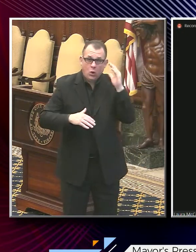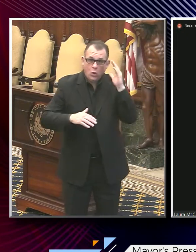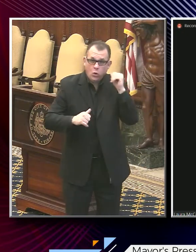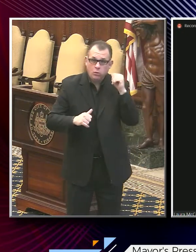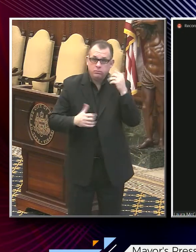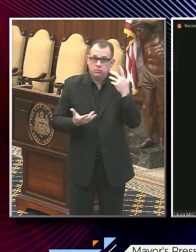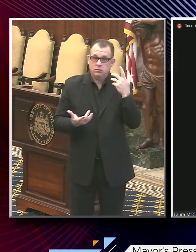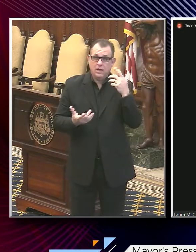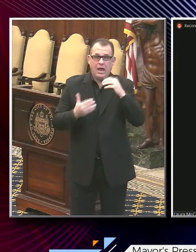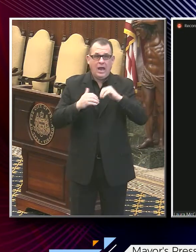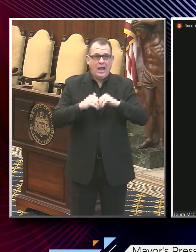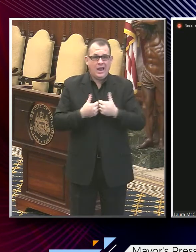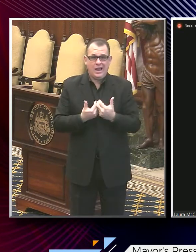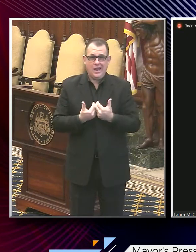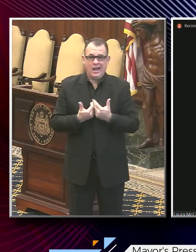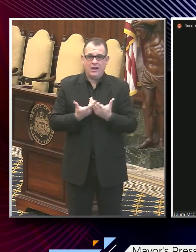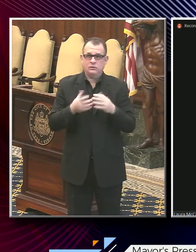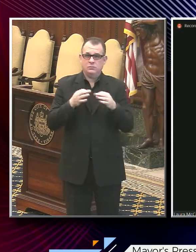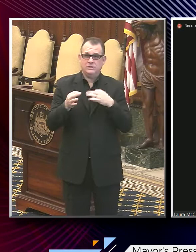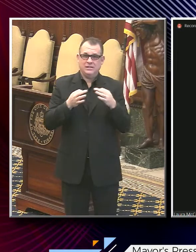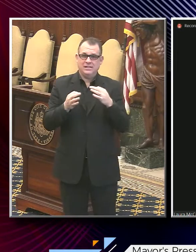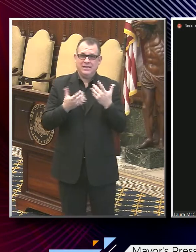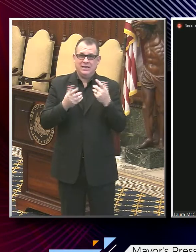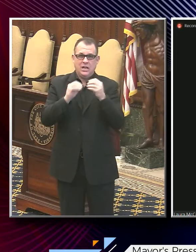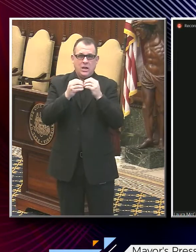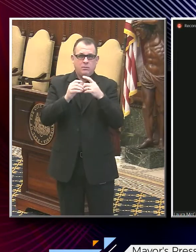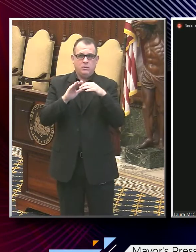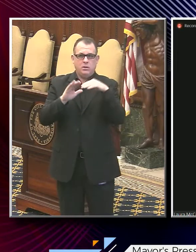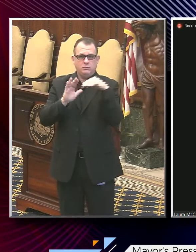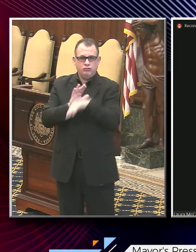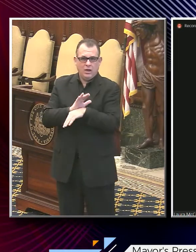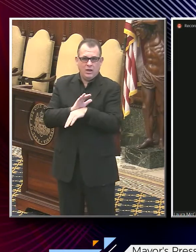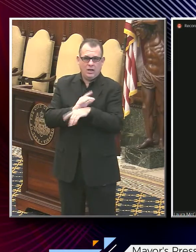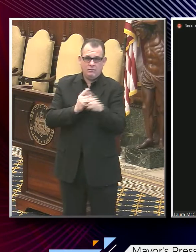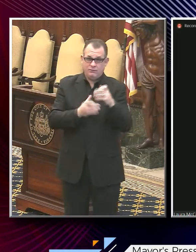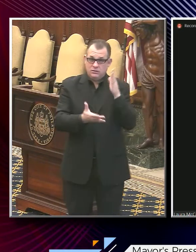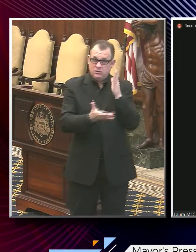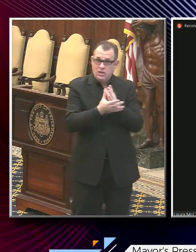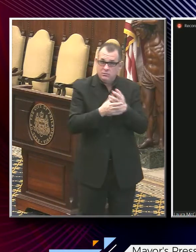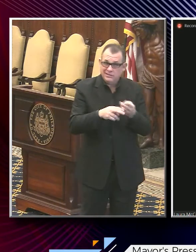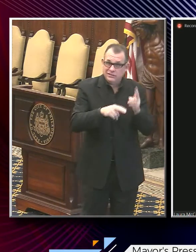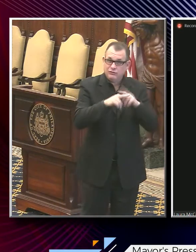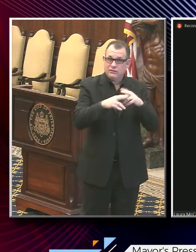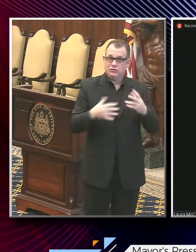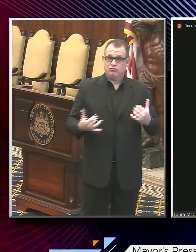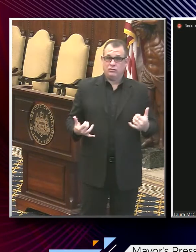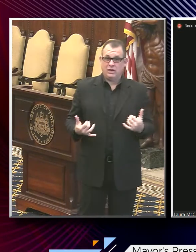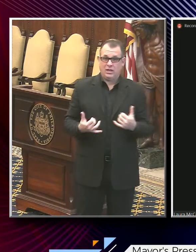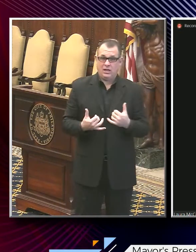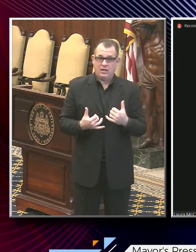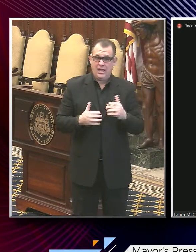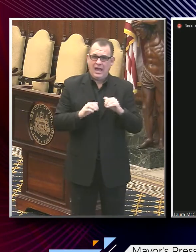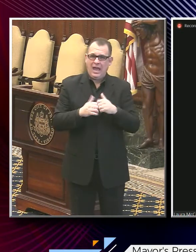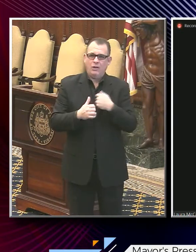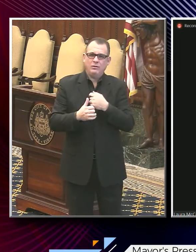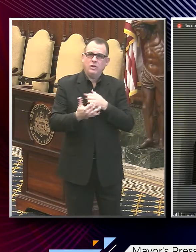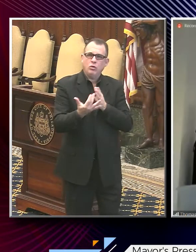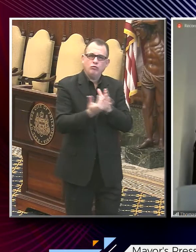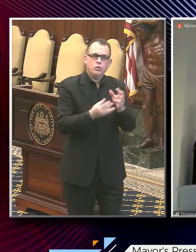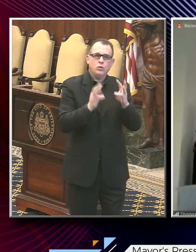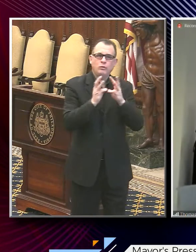can get down to much lower numbers, or is it really just trying to stop increases at this point to get through the